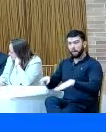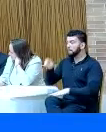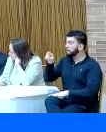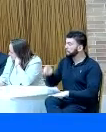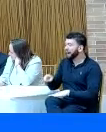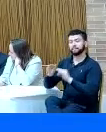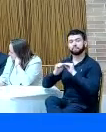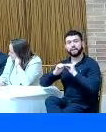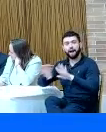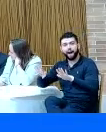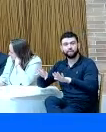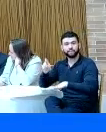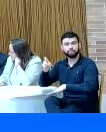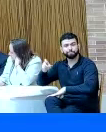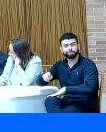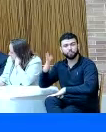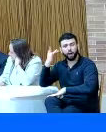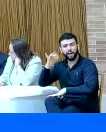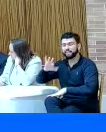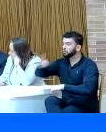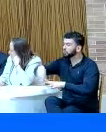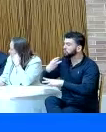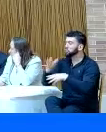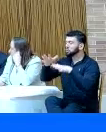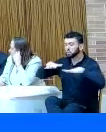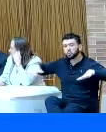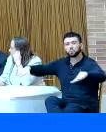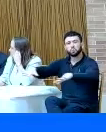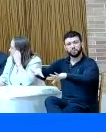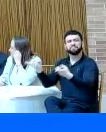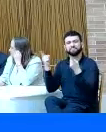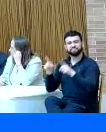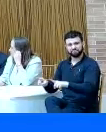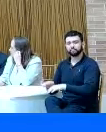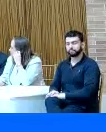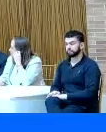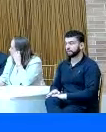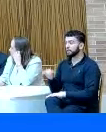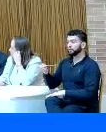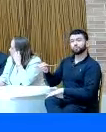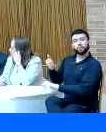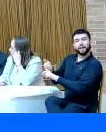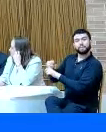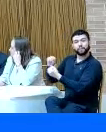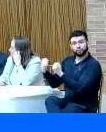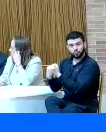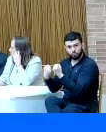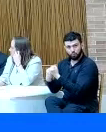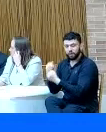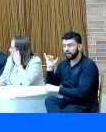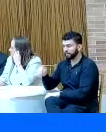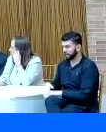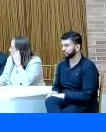necessity because it was a worldwide phenomenon he only supported this his only assertion on